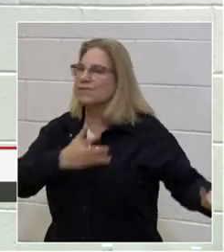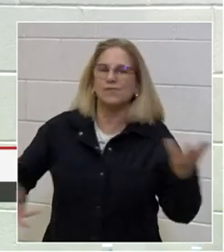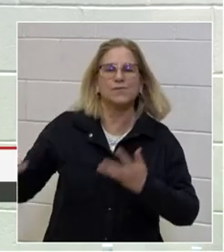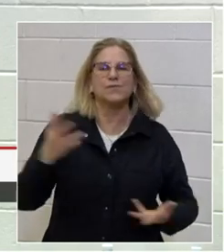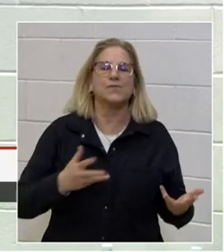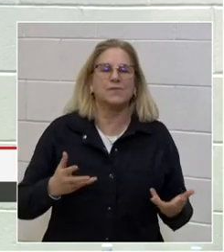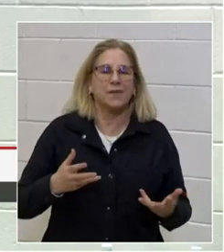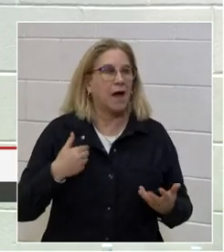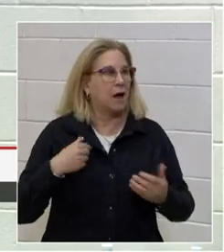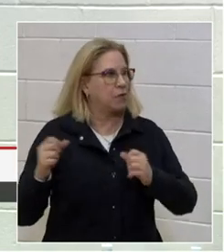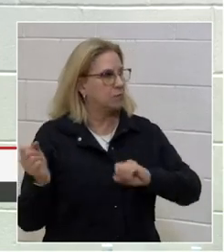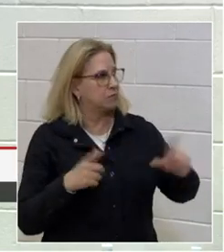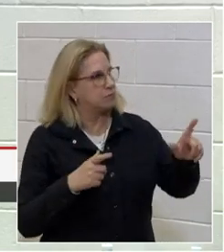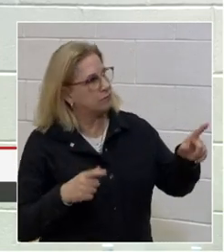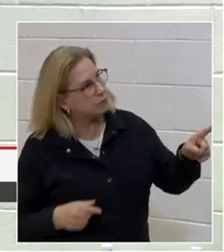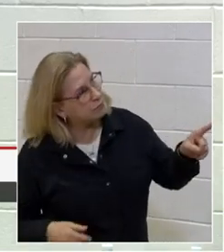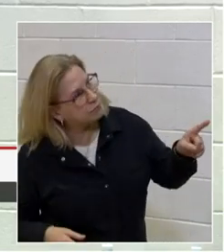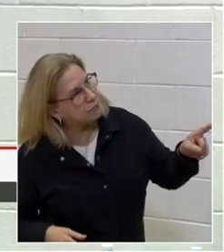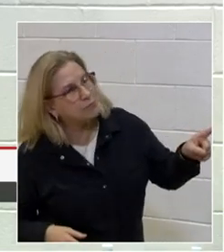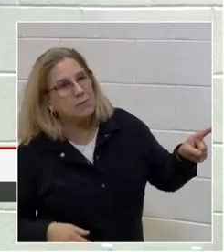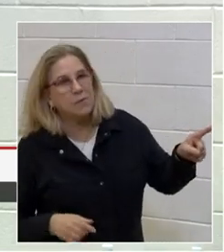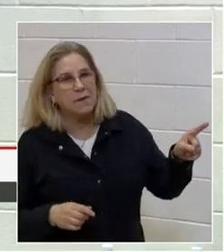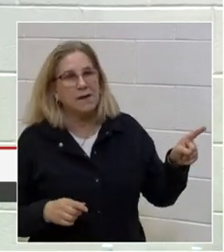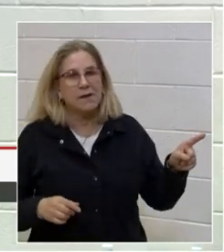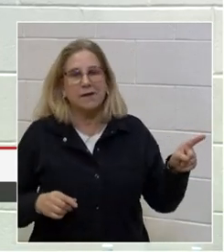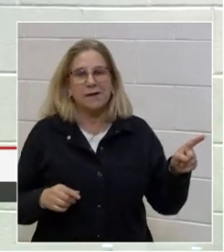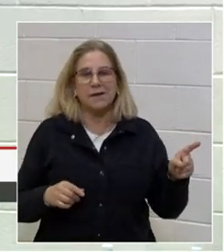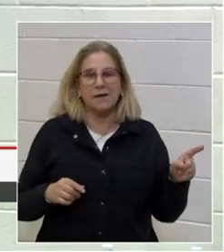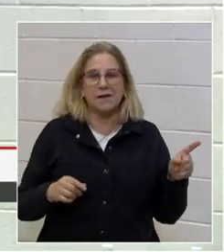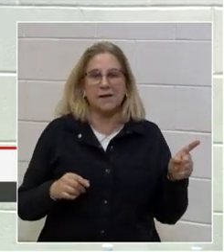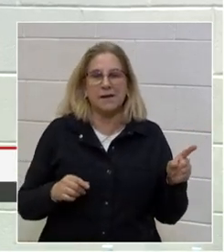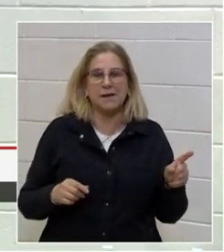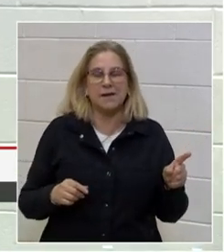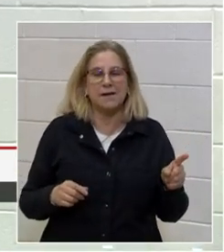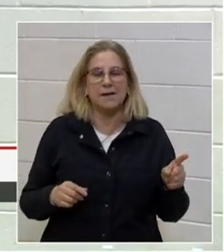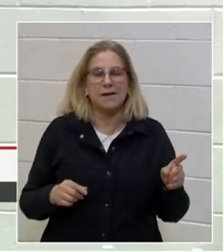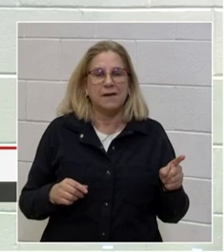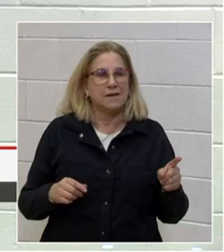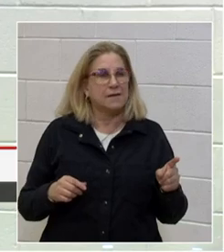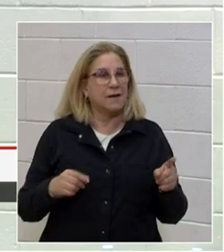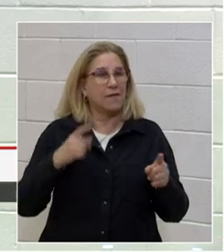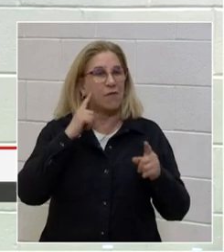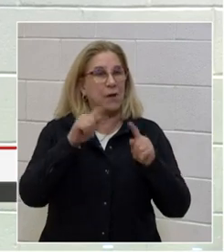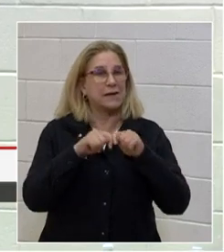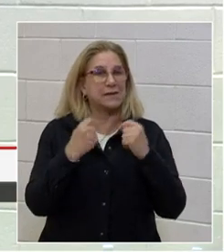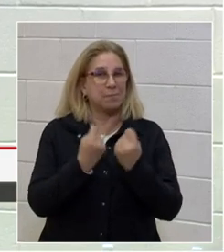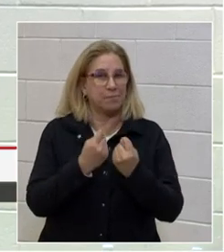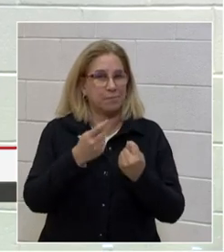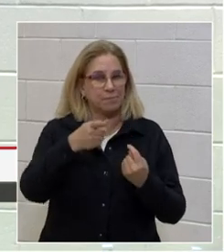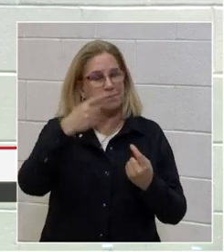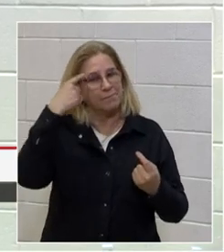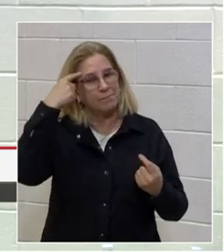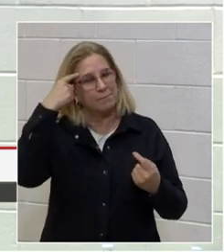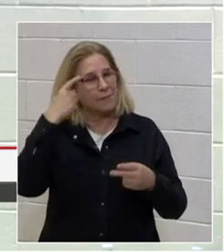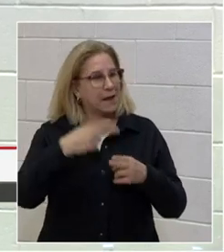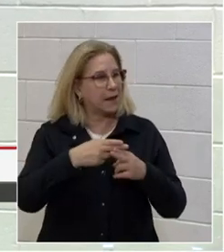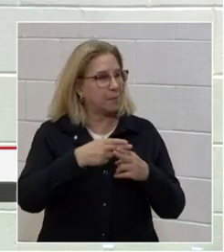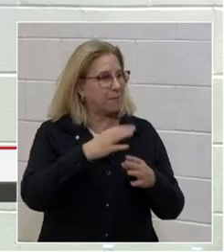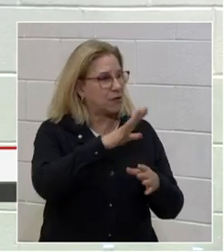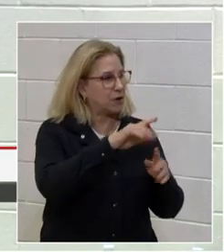question we asked you as you entered to think of the team name. So let's see what we came up as team names for our